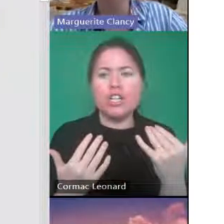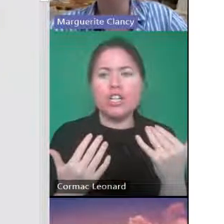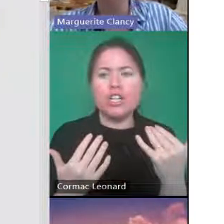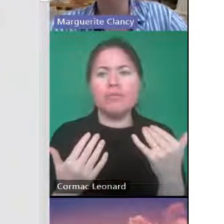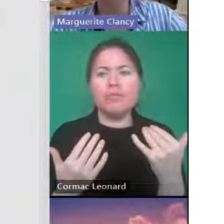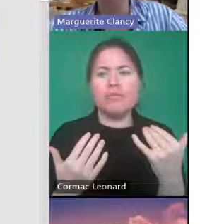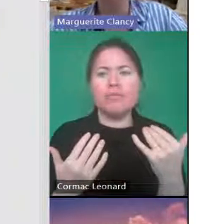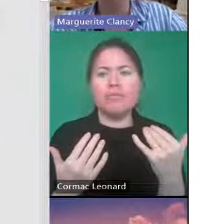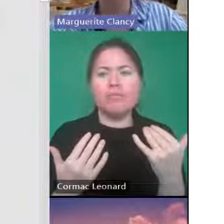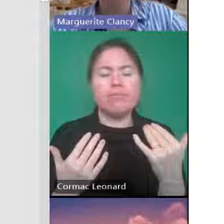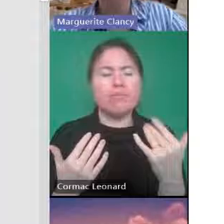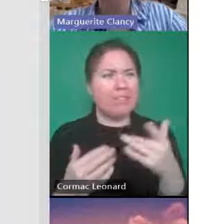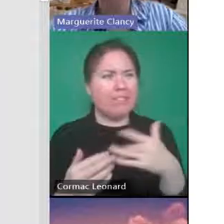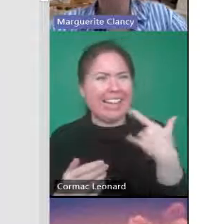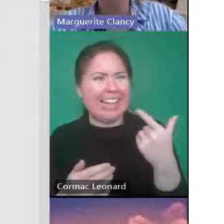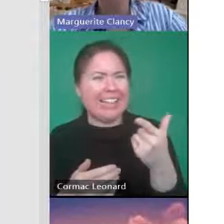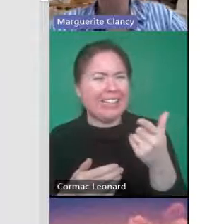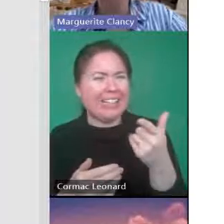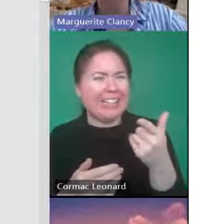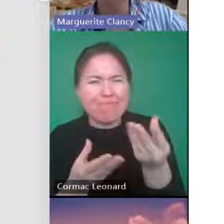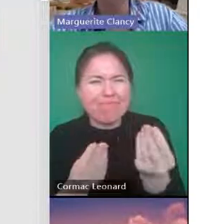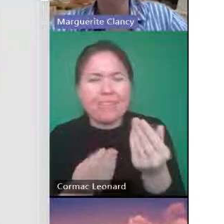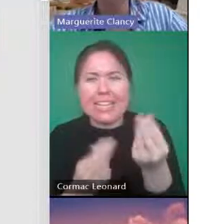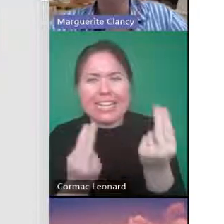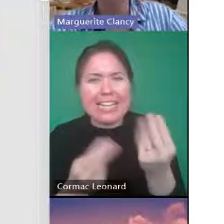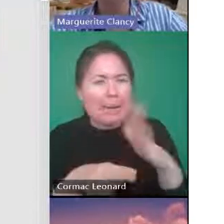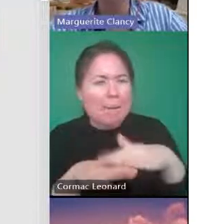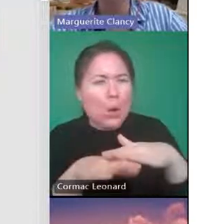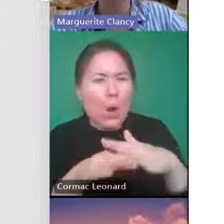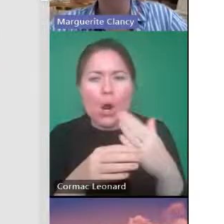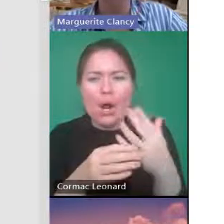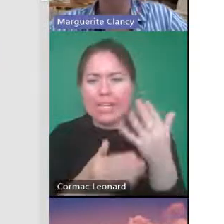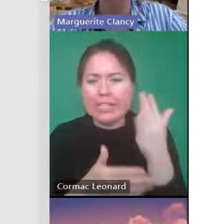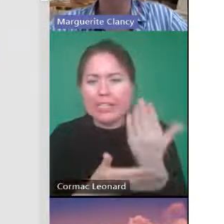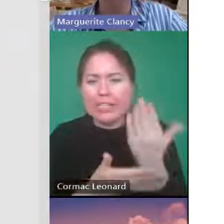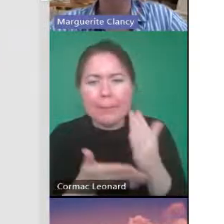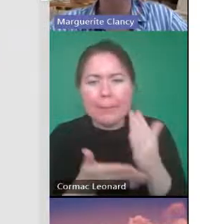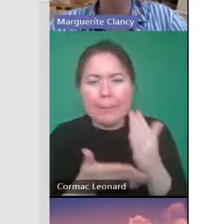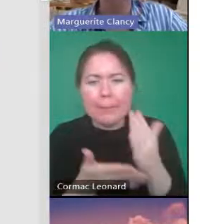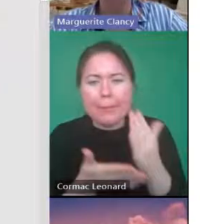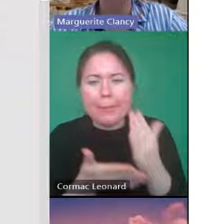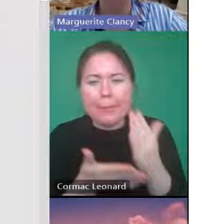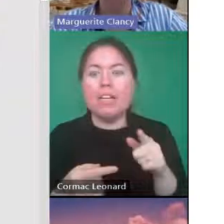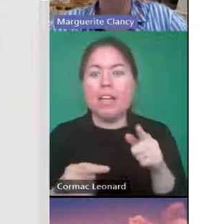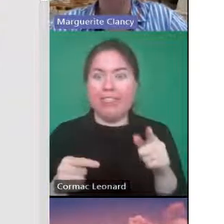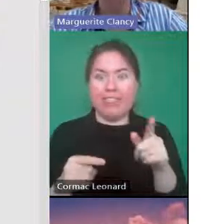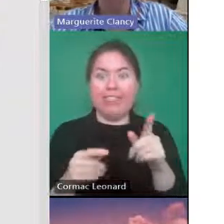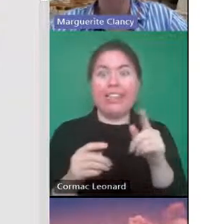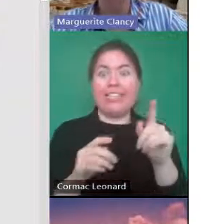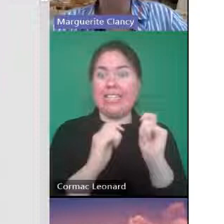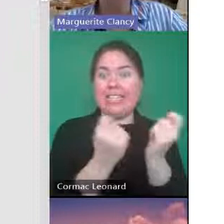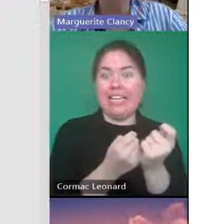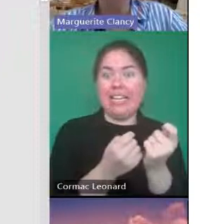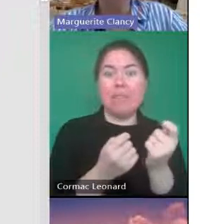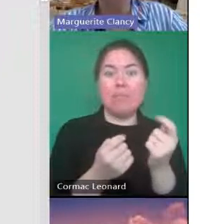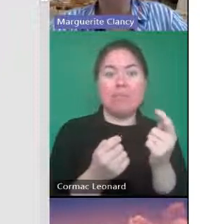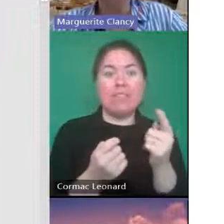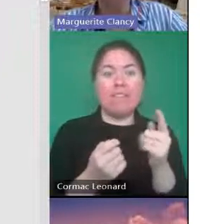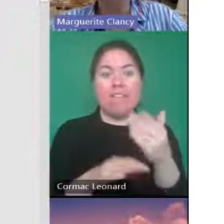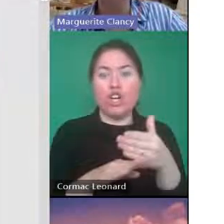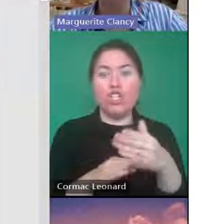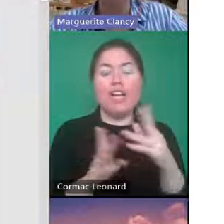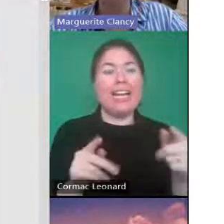that's not comprehensive enough, the team with this future functionality will have the ability to be able to send that back. And